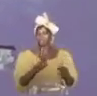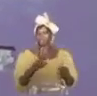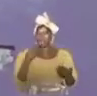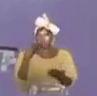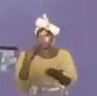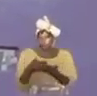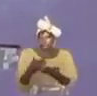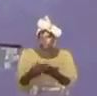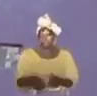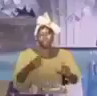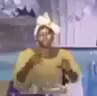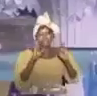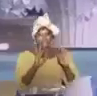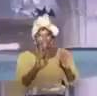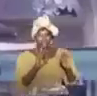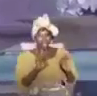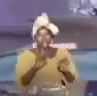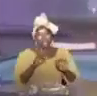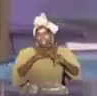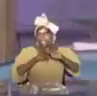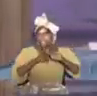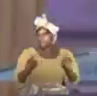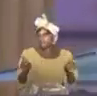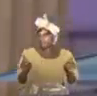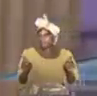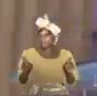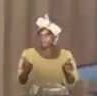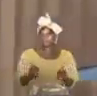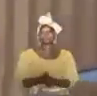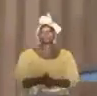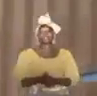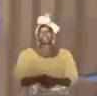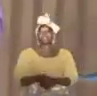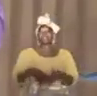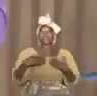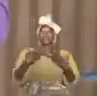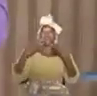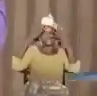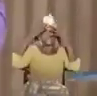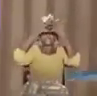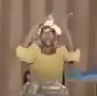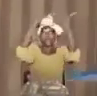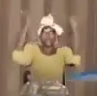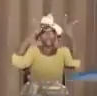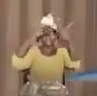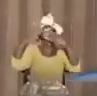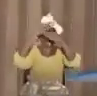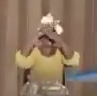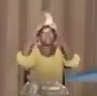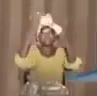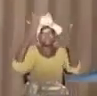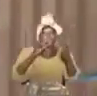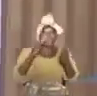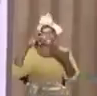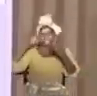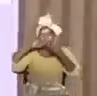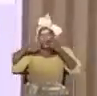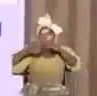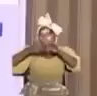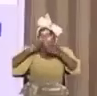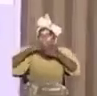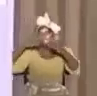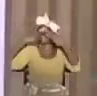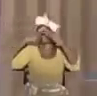that a series of events happened within the heavens and began to manifest back to back, all within the space of one